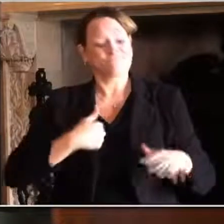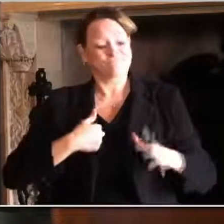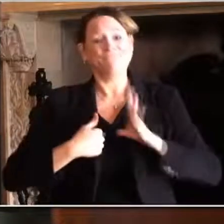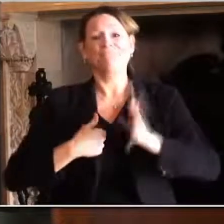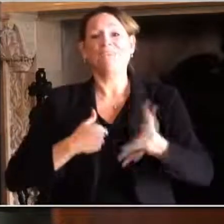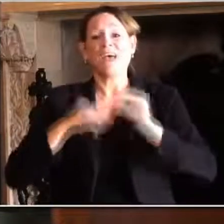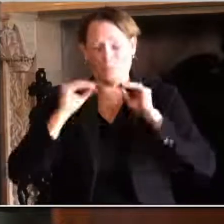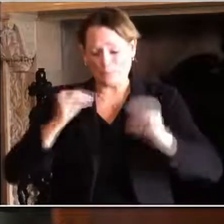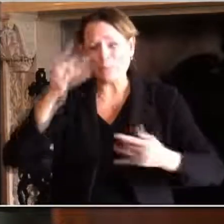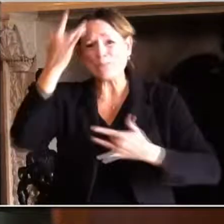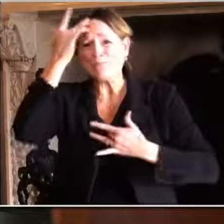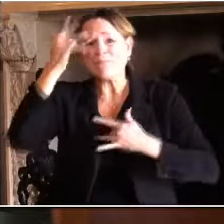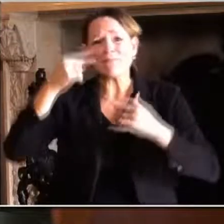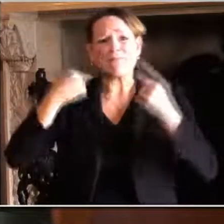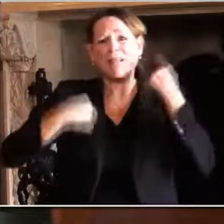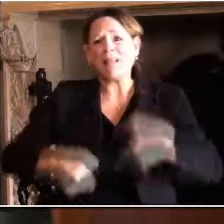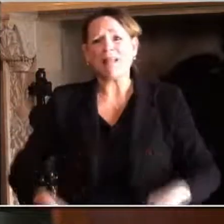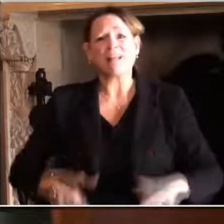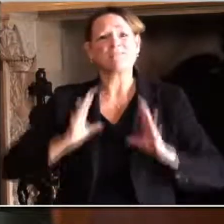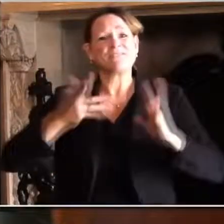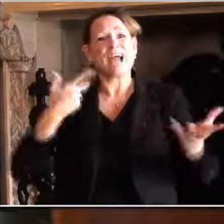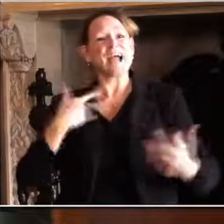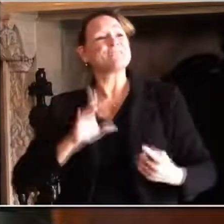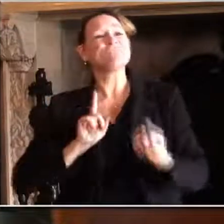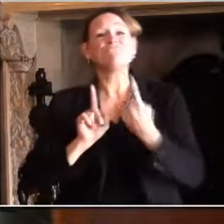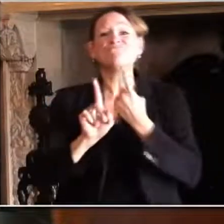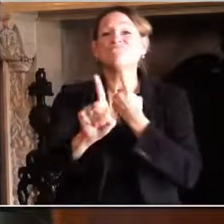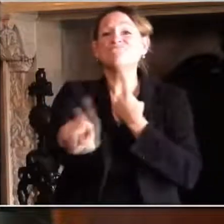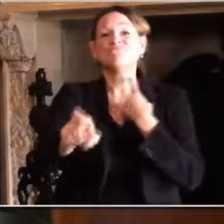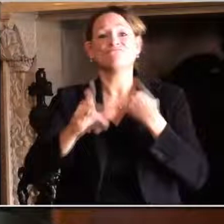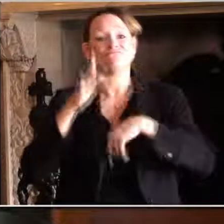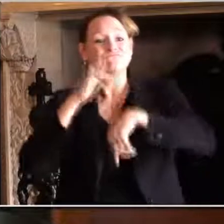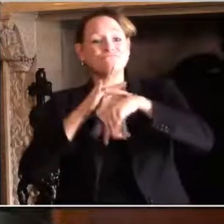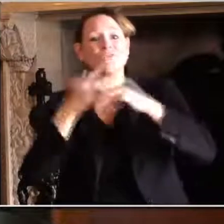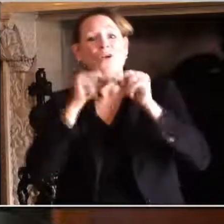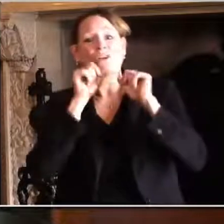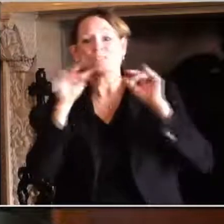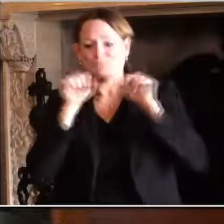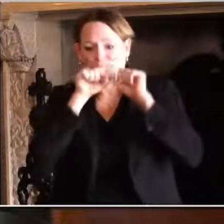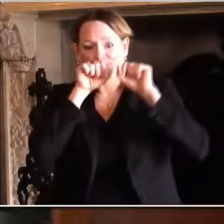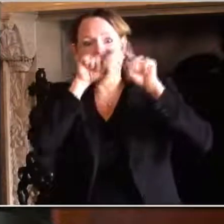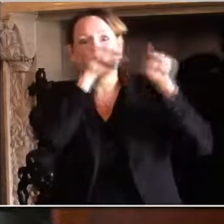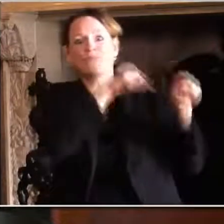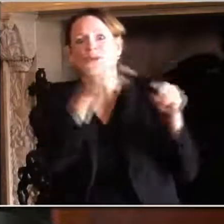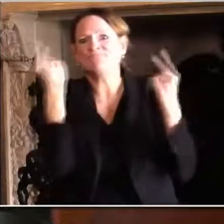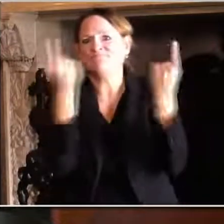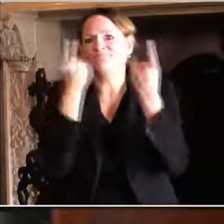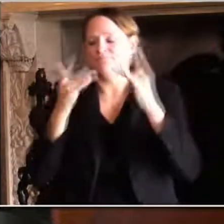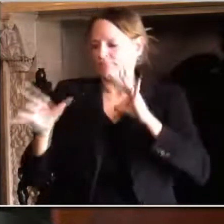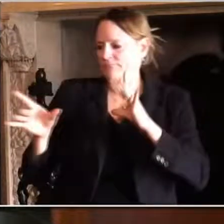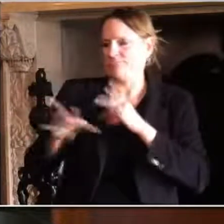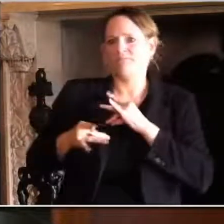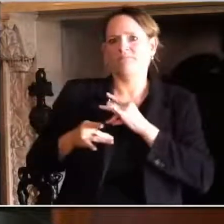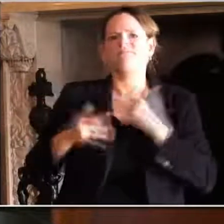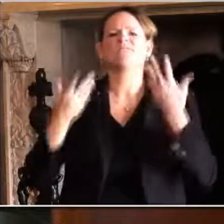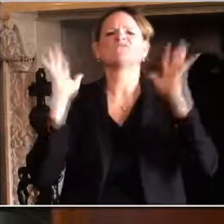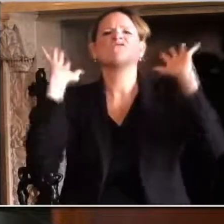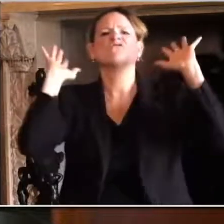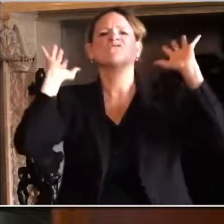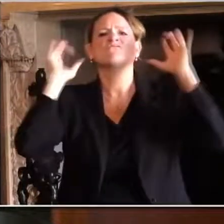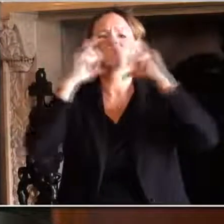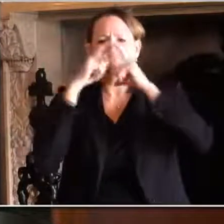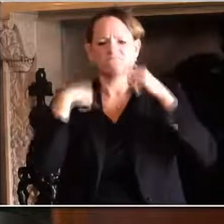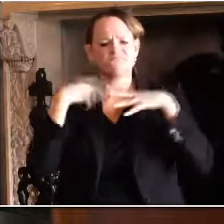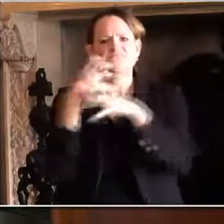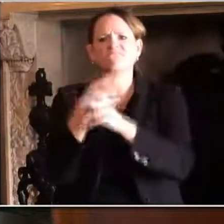any contact can put you at risk for infection. On the flip side, if you are infected, it's very possible